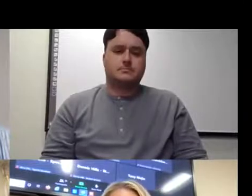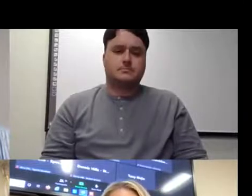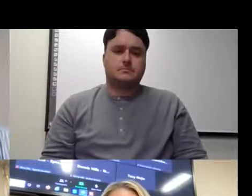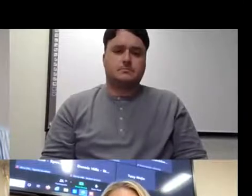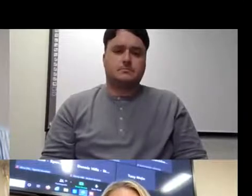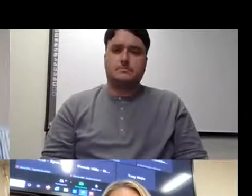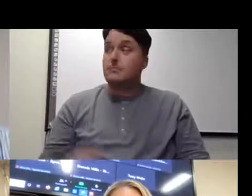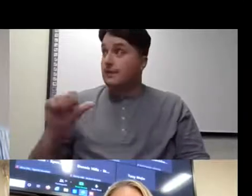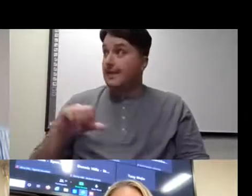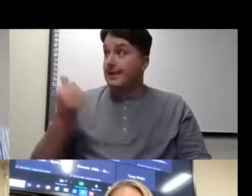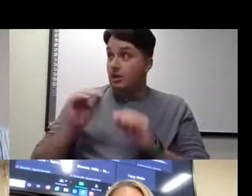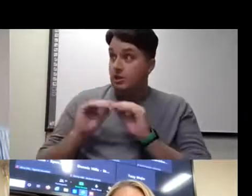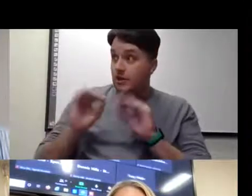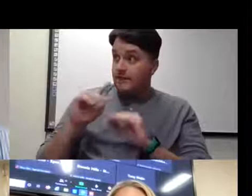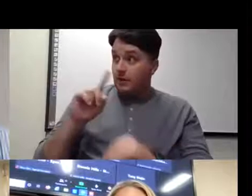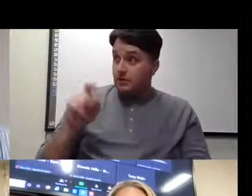any other clarifying questions?